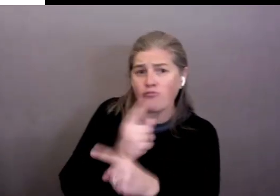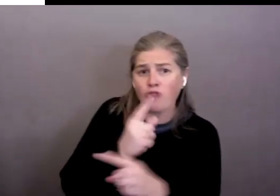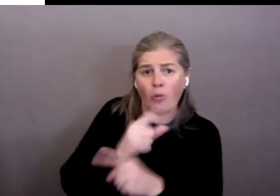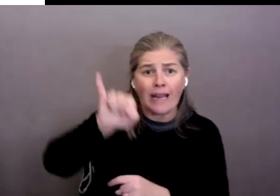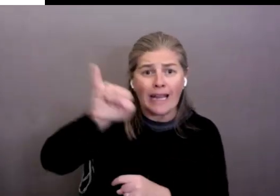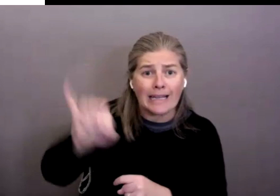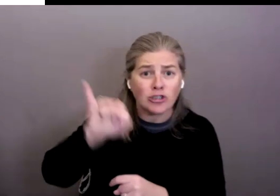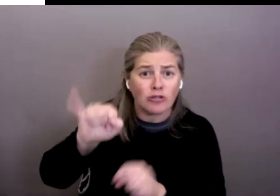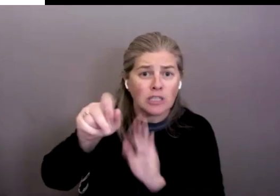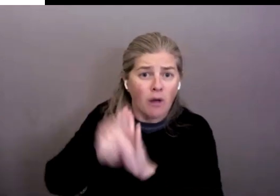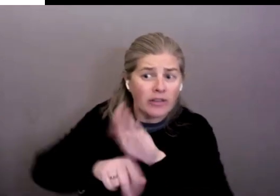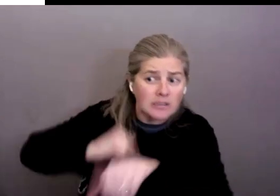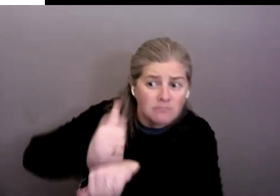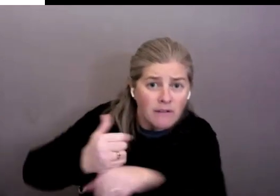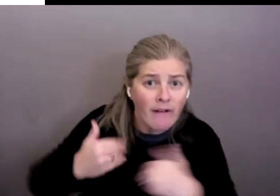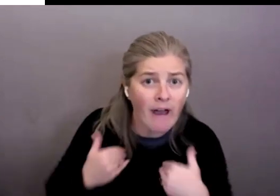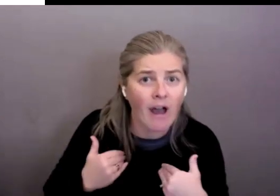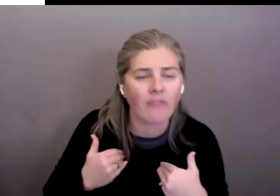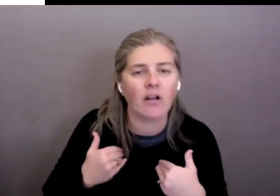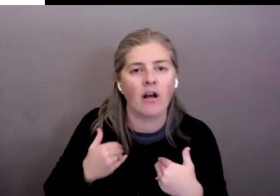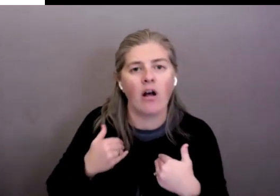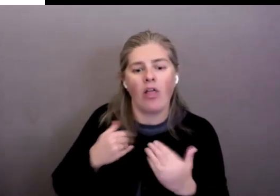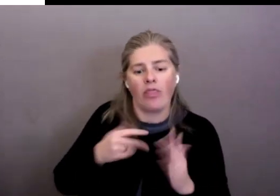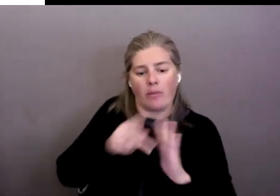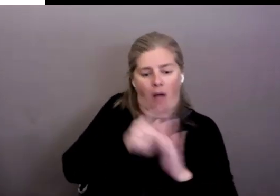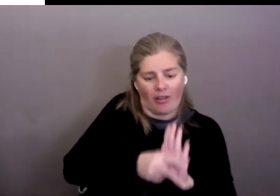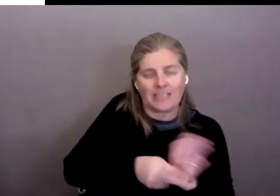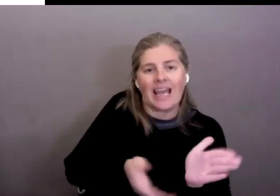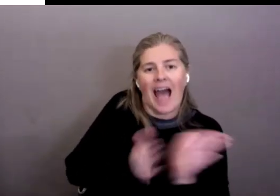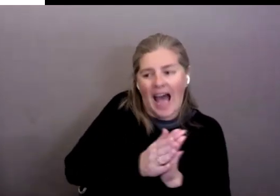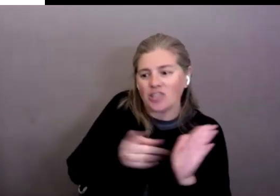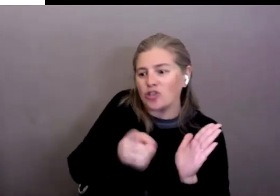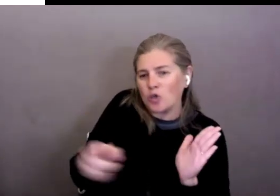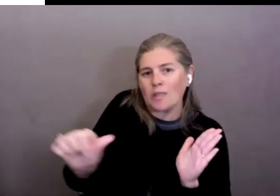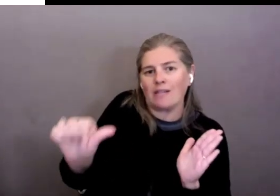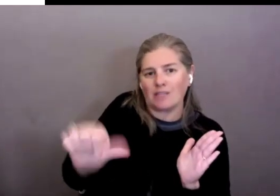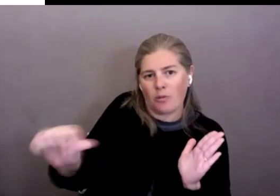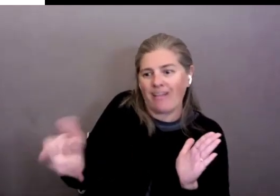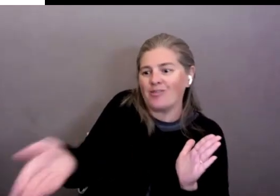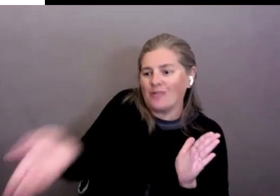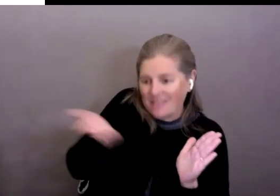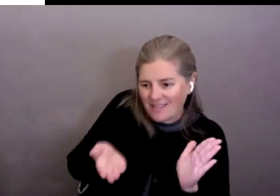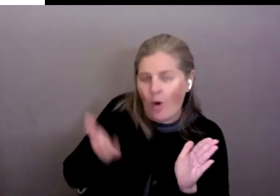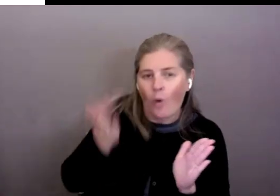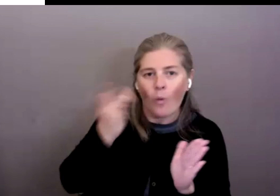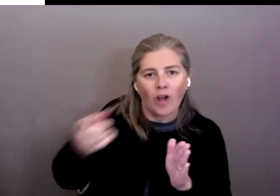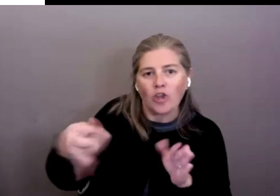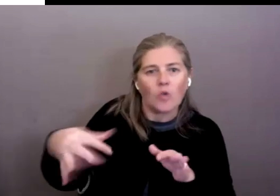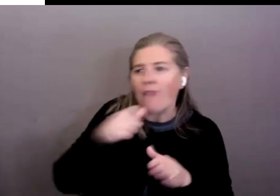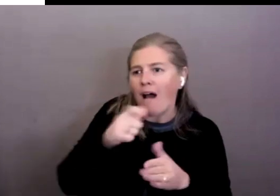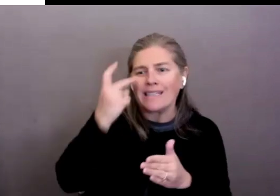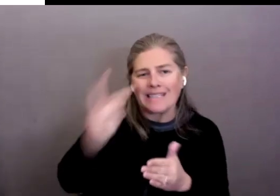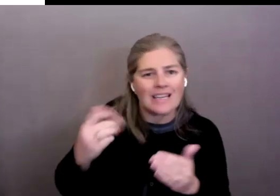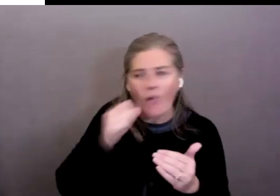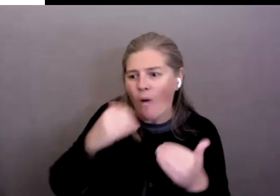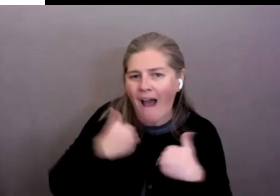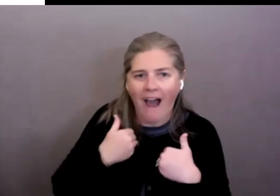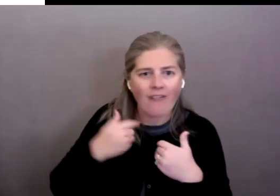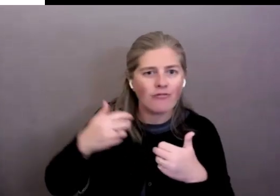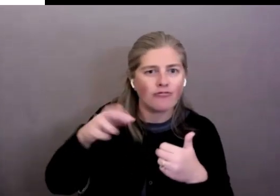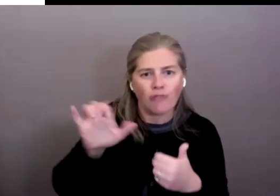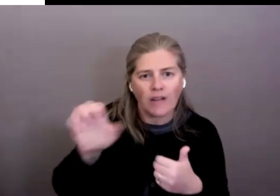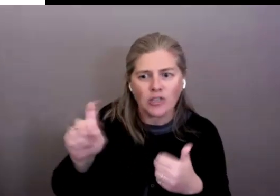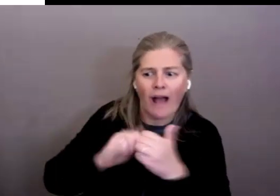are in place. The policy asks the AAA to submit an attachment describing why they do not see a risk or how they're mitigating the risk. We